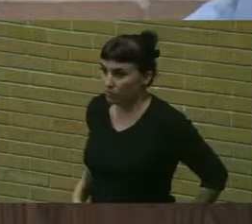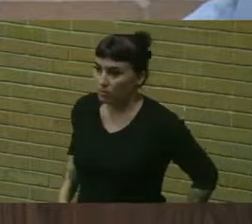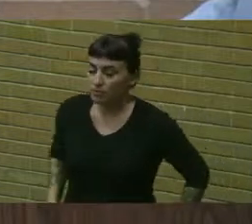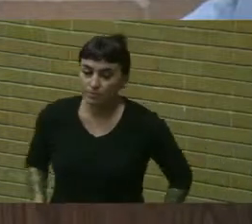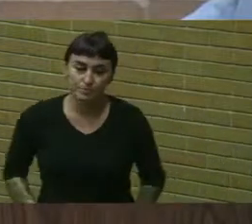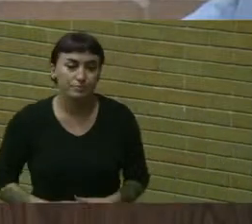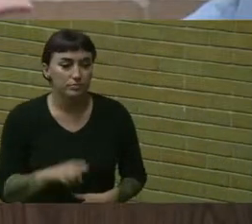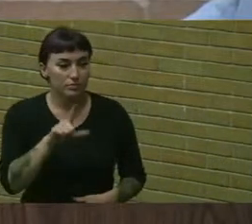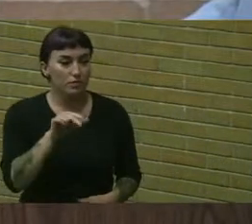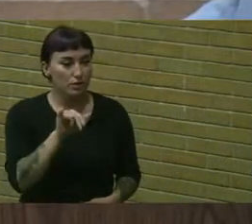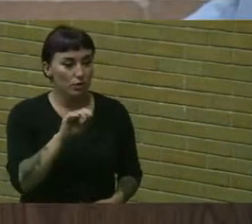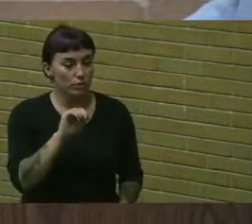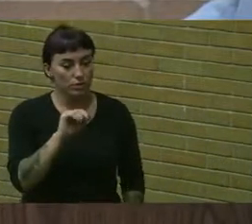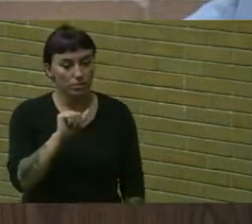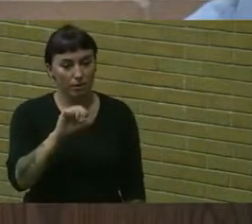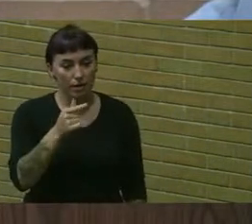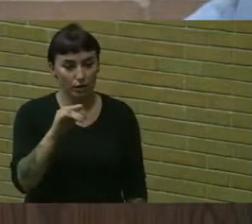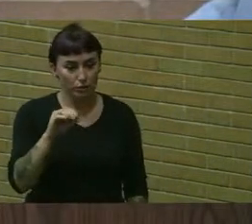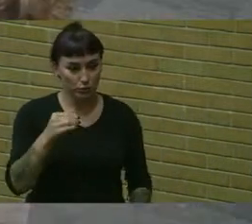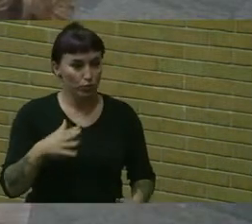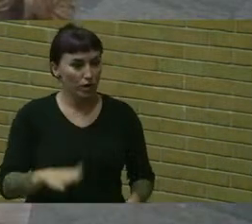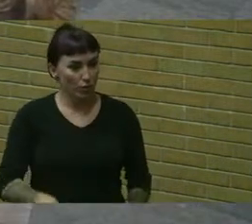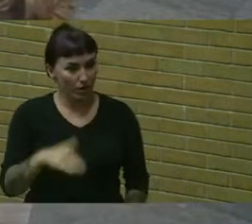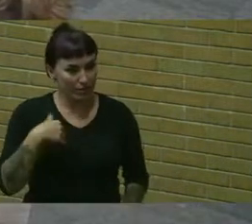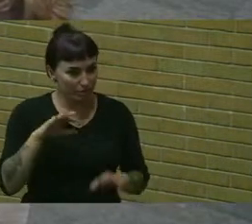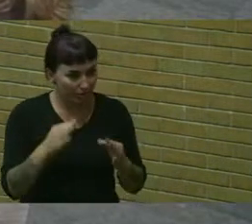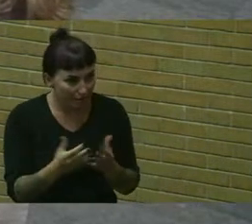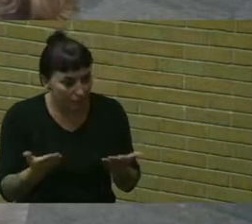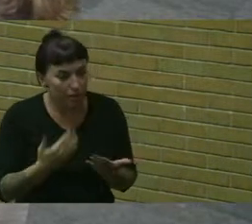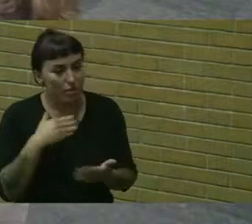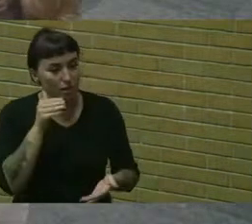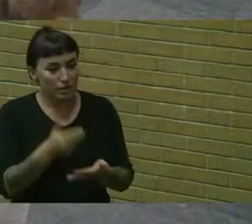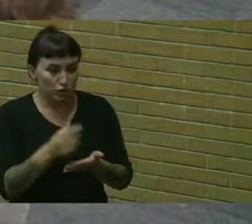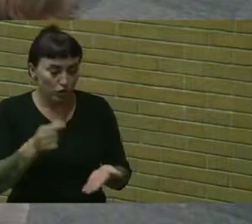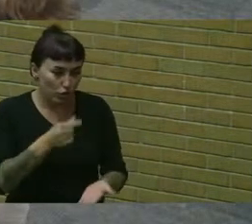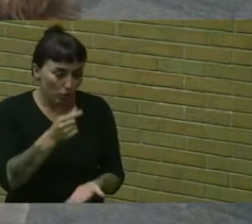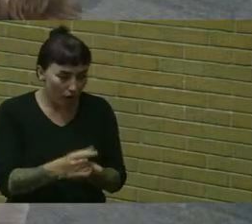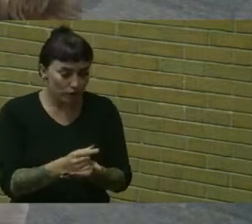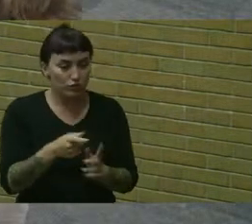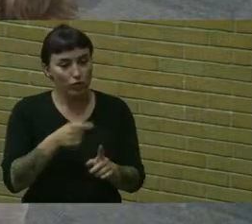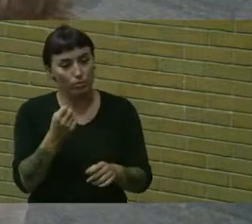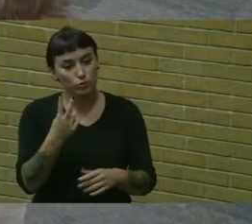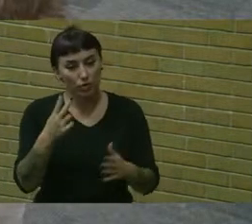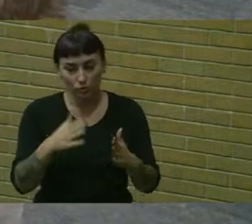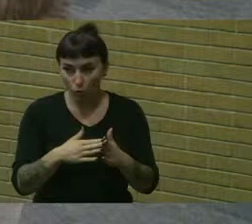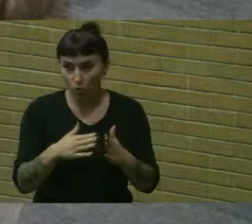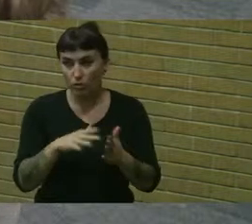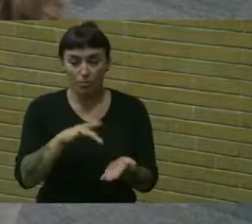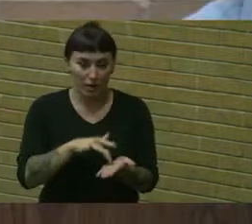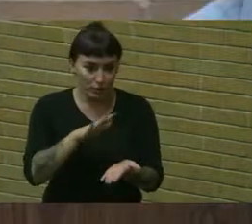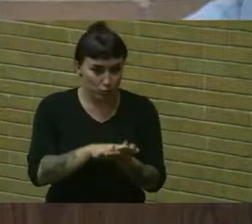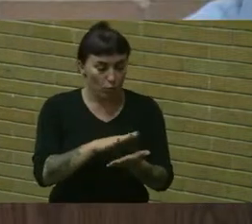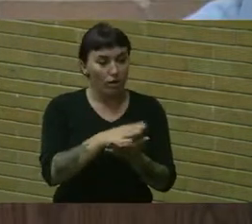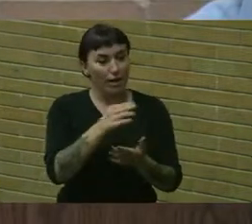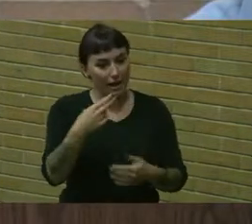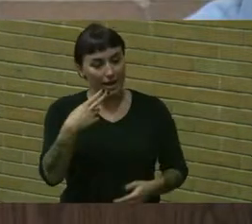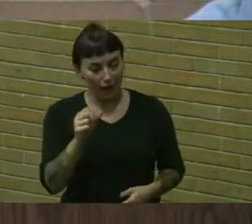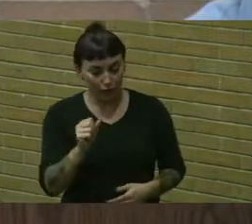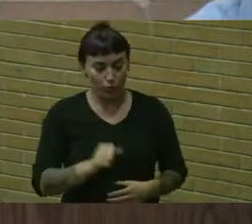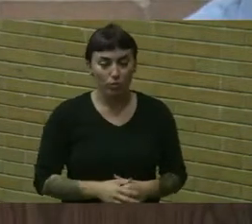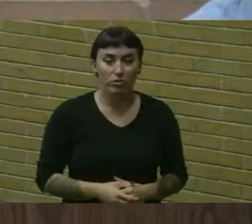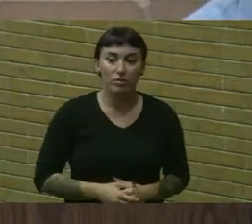McAdoo, and I raised my family here. My daughter graduated with Nate from 12 Corners Middle School and high